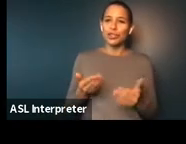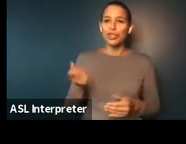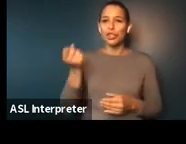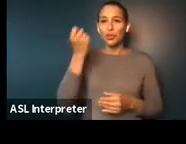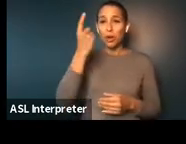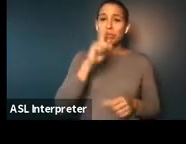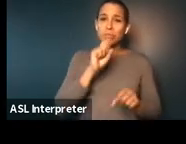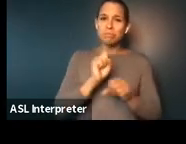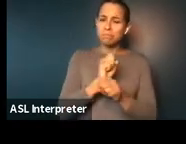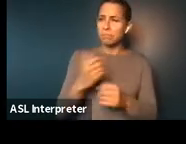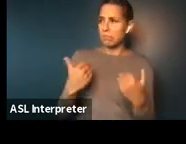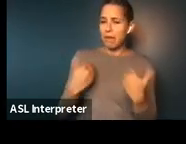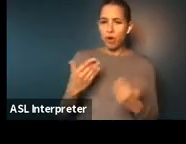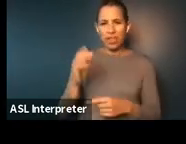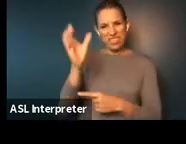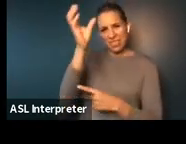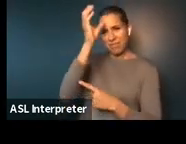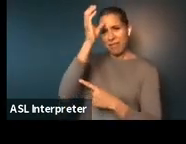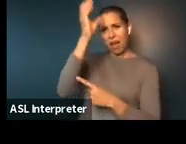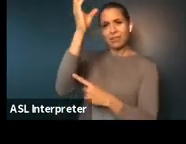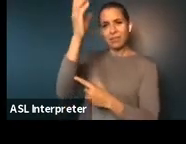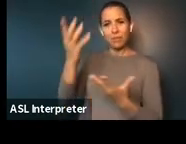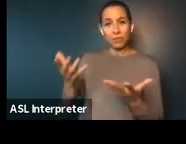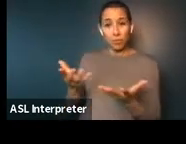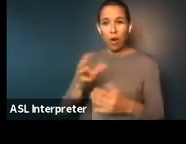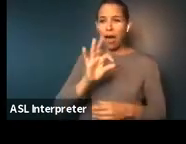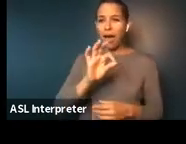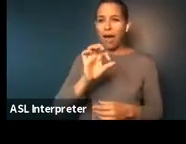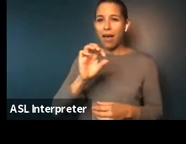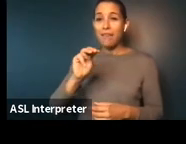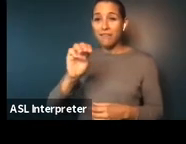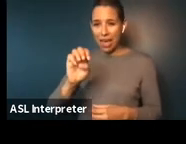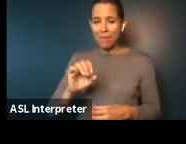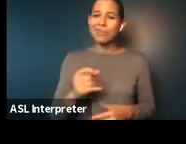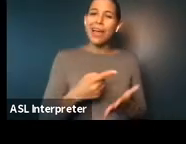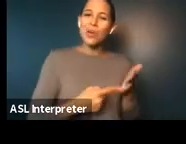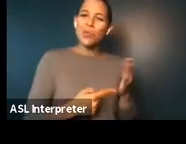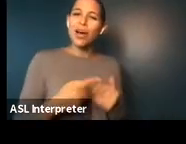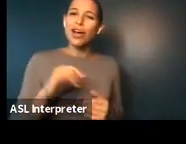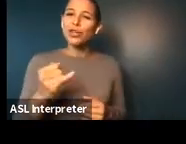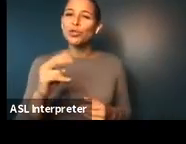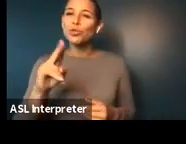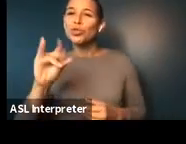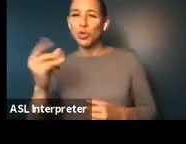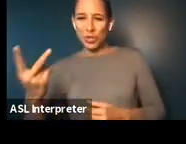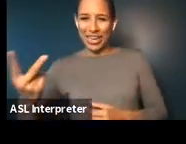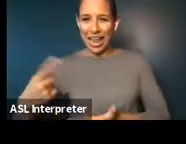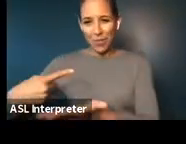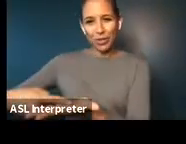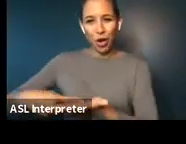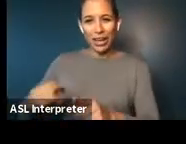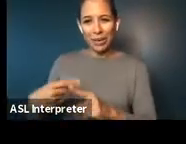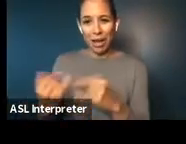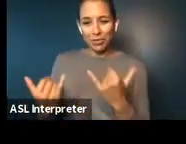concept of Femme. Um, um, like what Judy and I were talking about today, which was so interesting was that